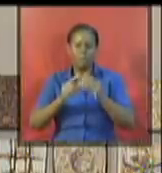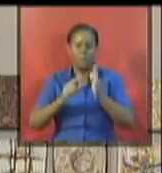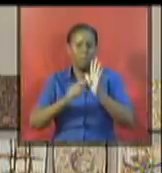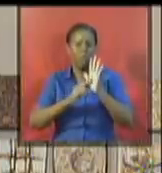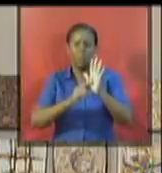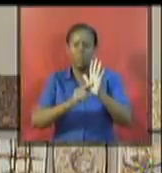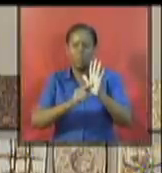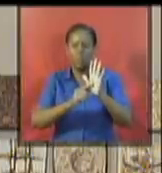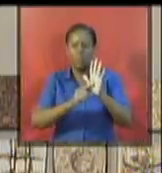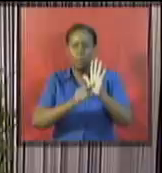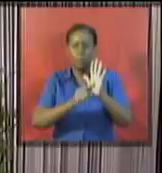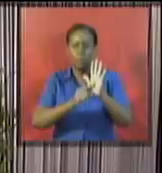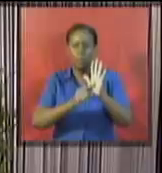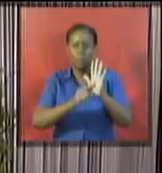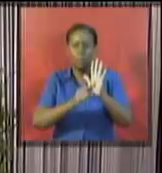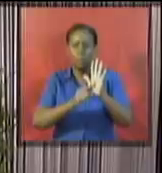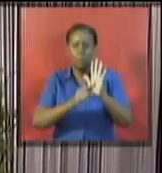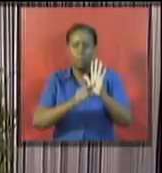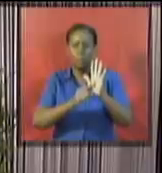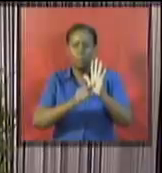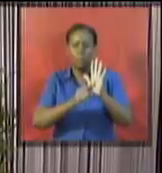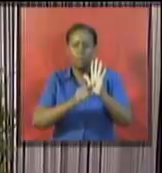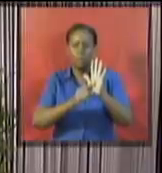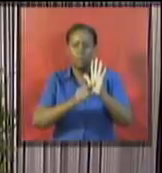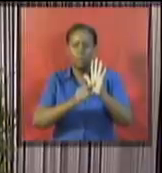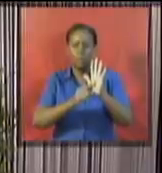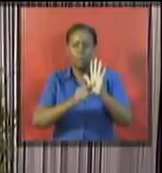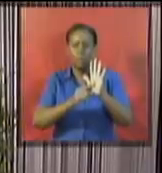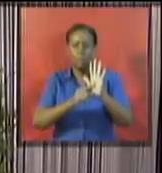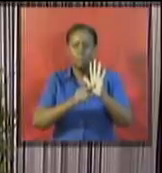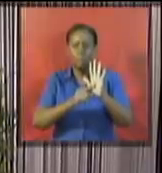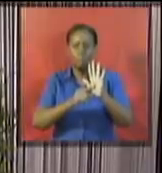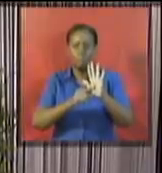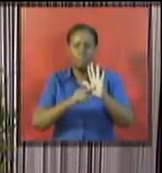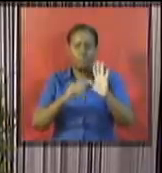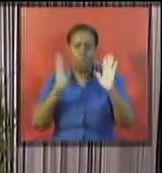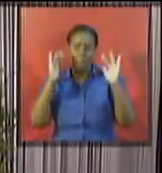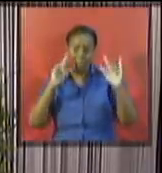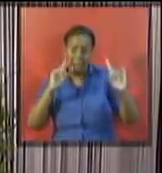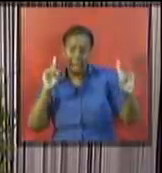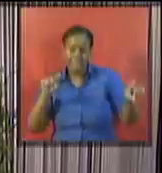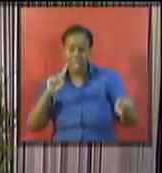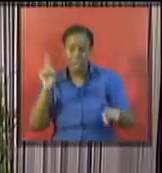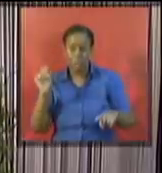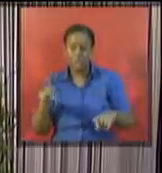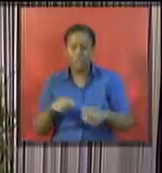question. Thank you, everyone. We have come to the end of today's media conference, and we remind you,